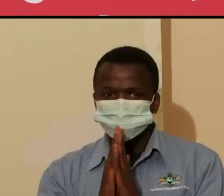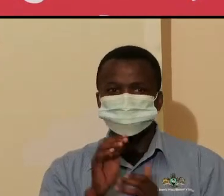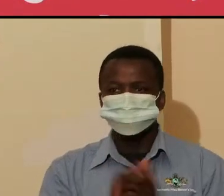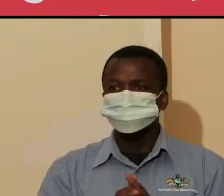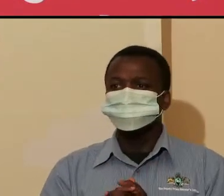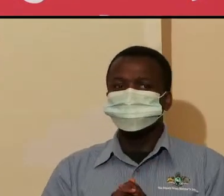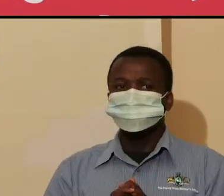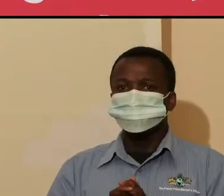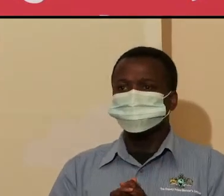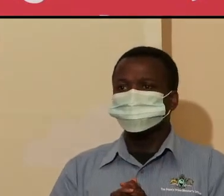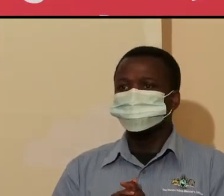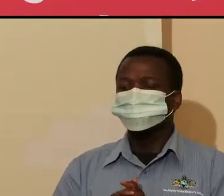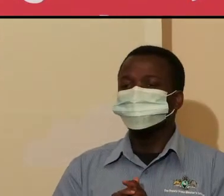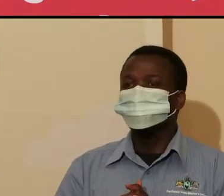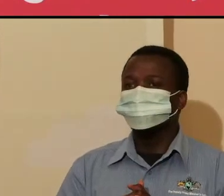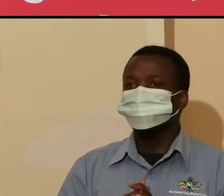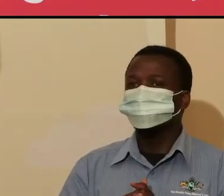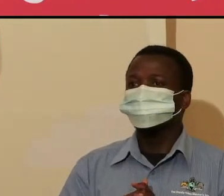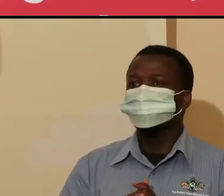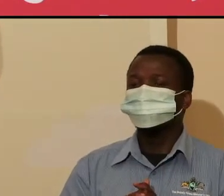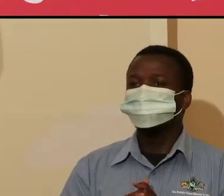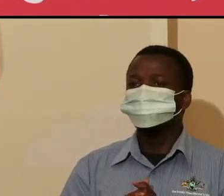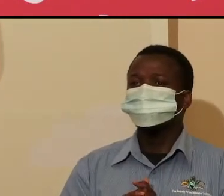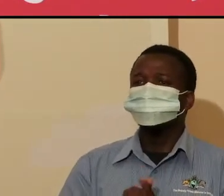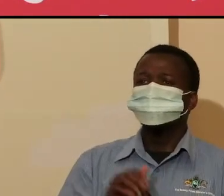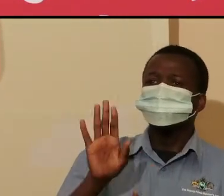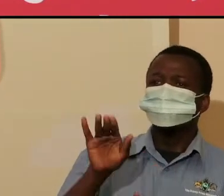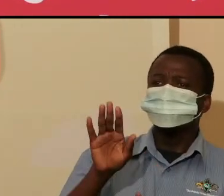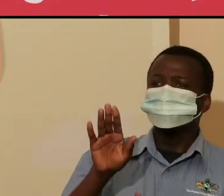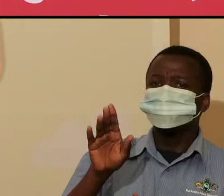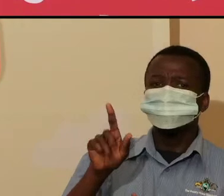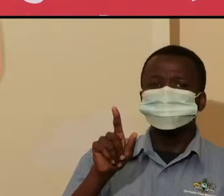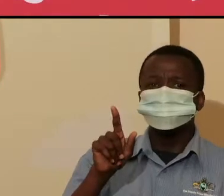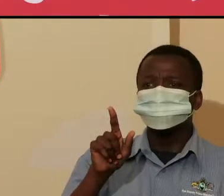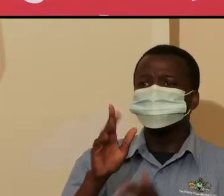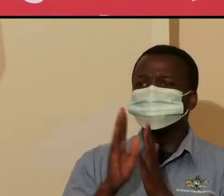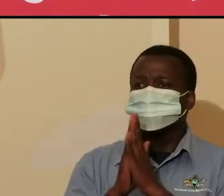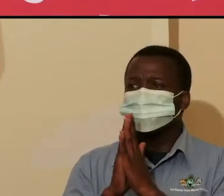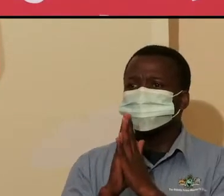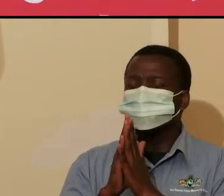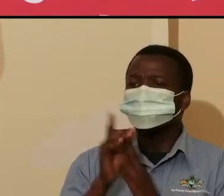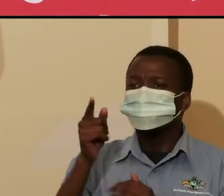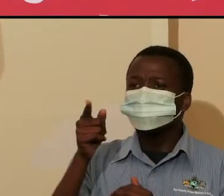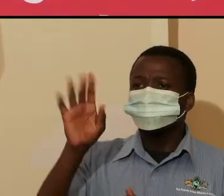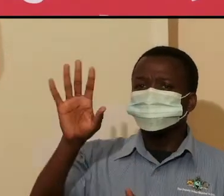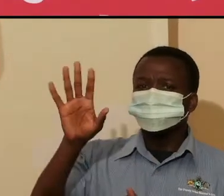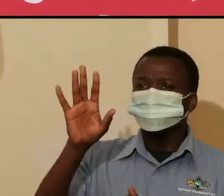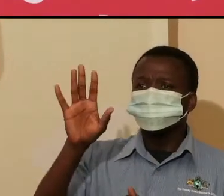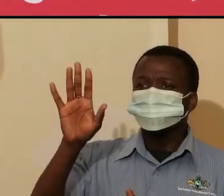this table. I'm not sure whether she'll use this mic or another microphone.